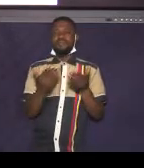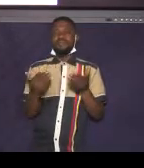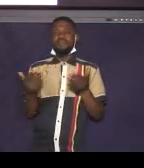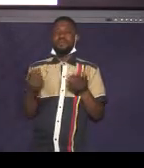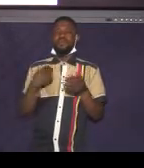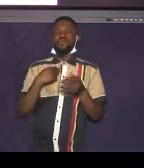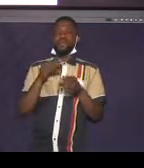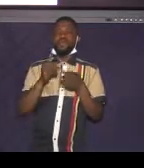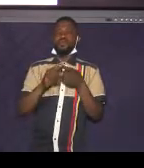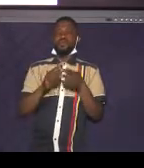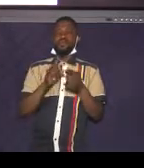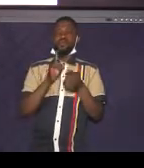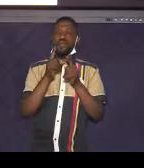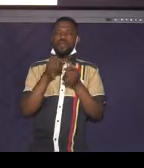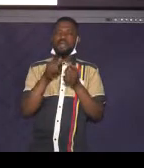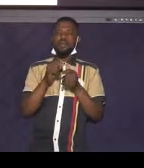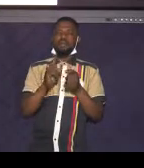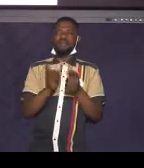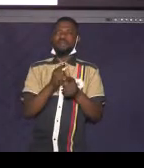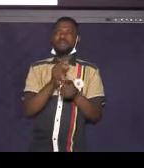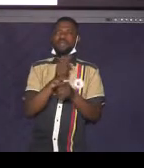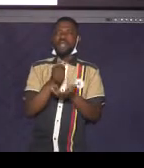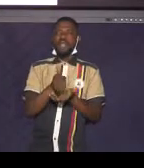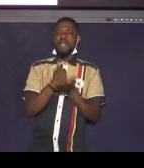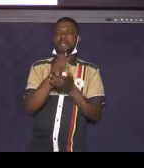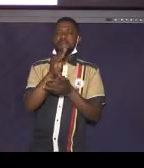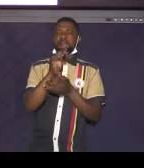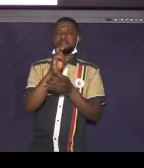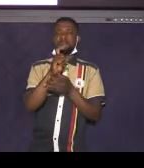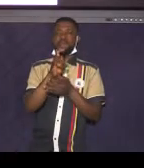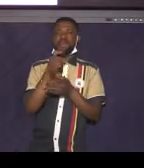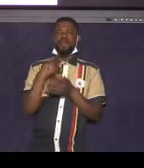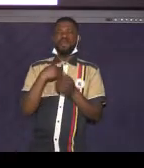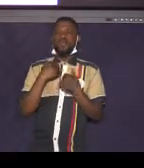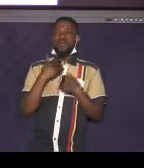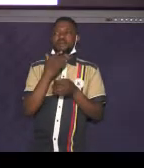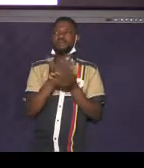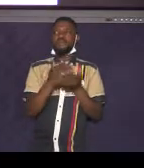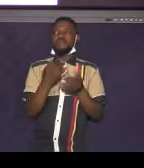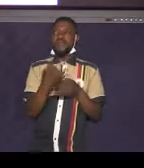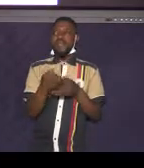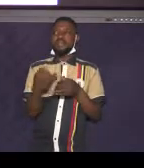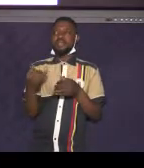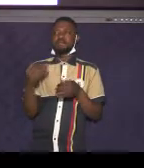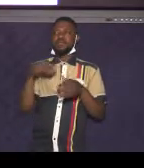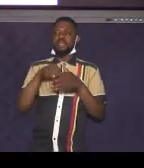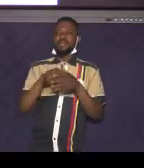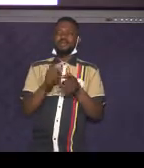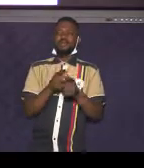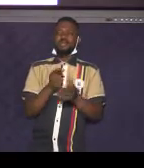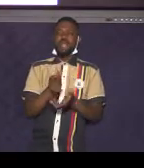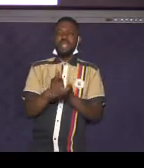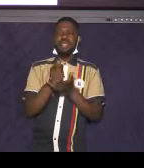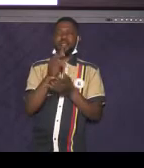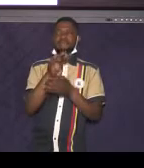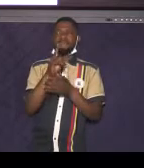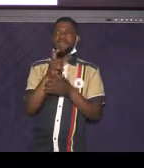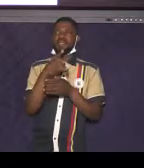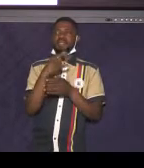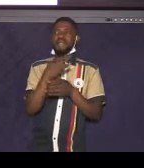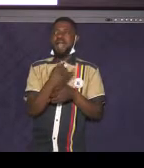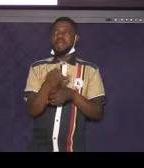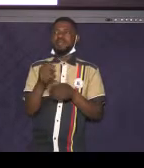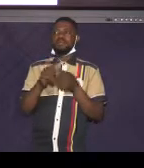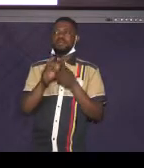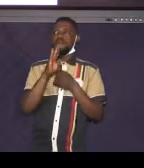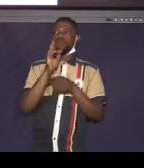We need to talk about first aid box. Talking about first aid box, we have some items in first aid box. The items to be used